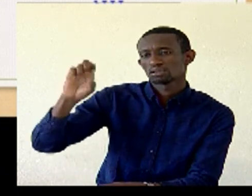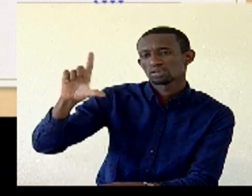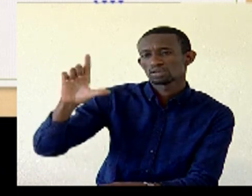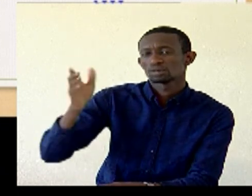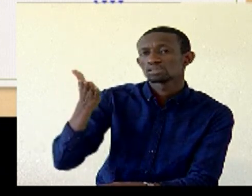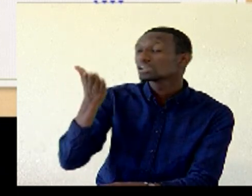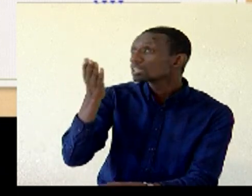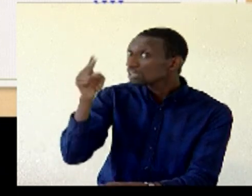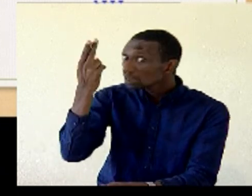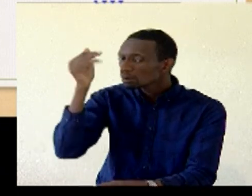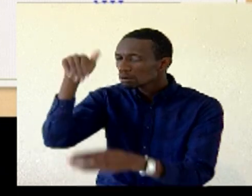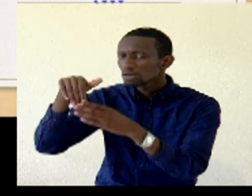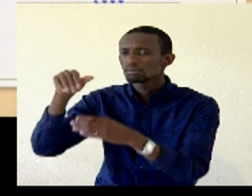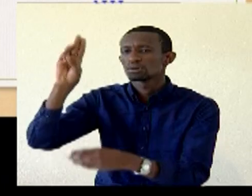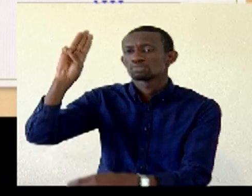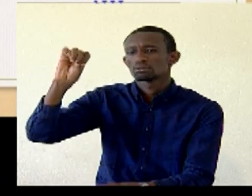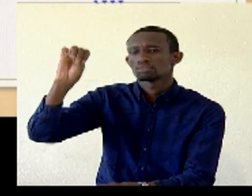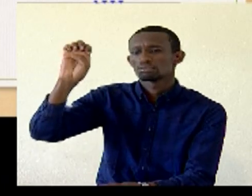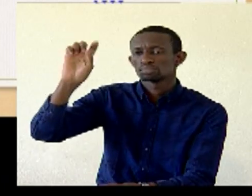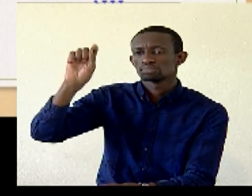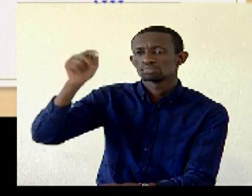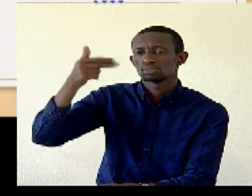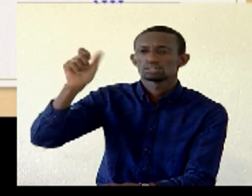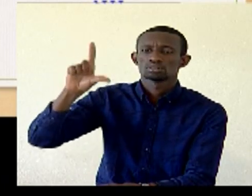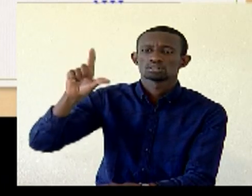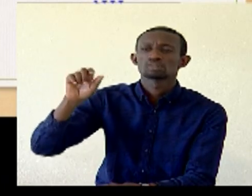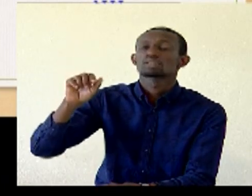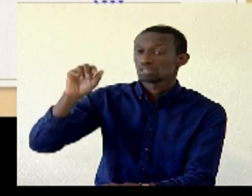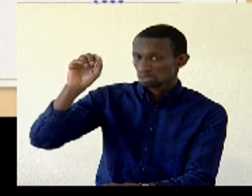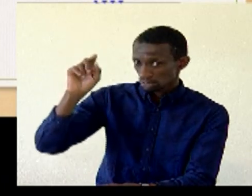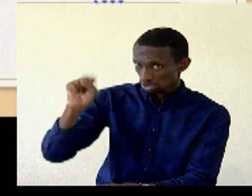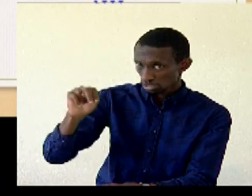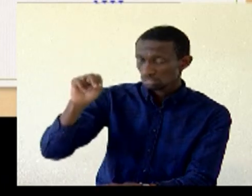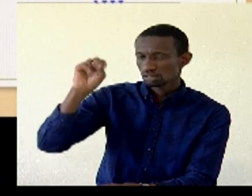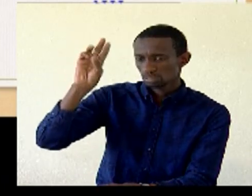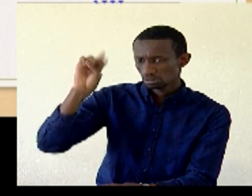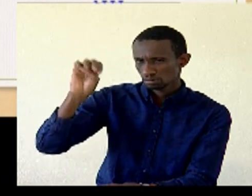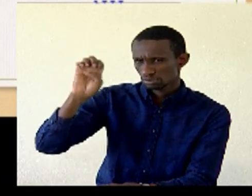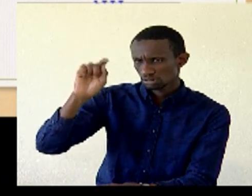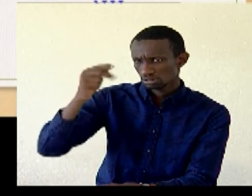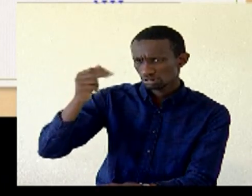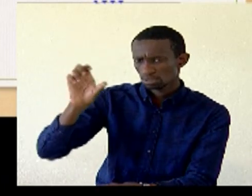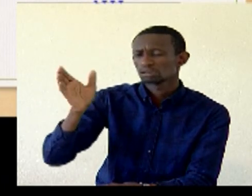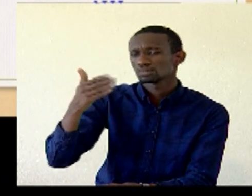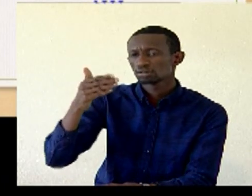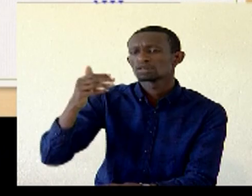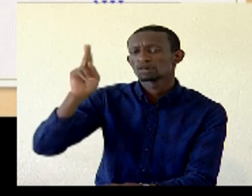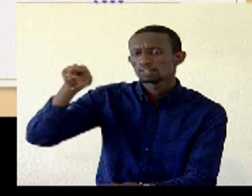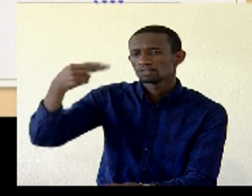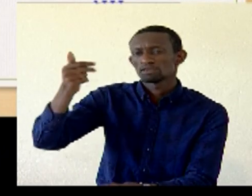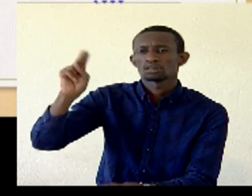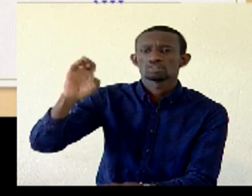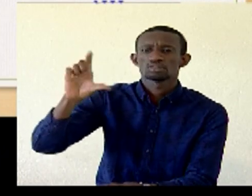this nitrogen, and then phenylamine, because the whole of this one is a phenylamine, because the nitrogen